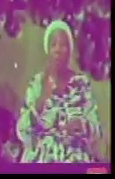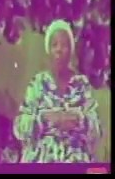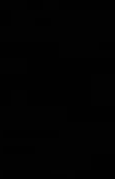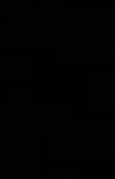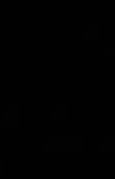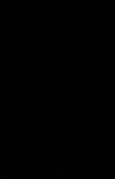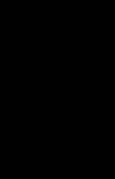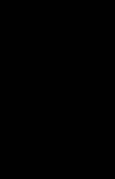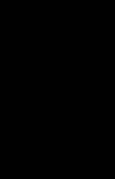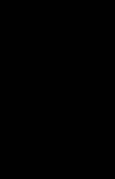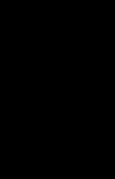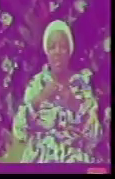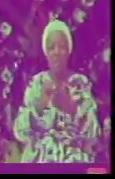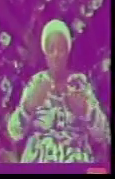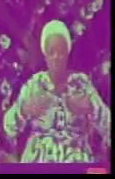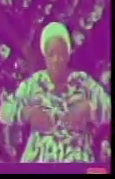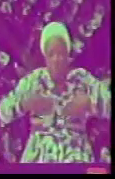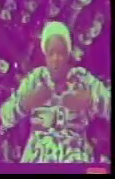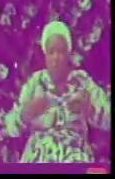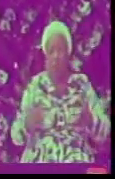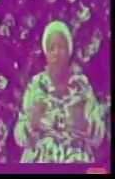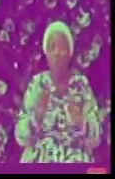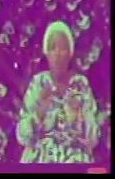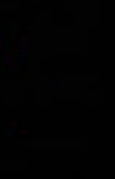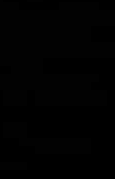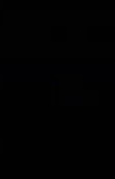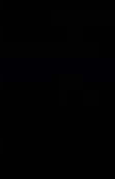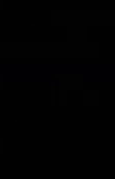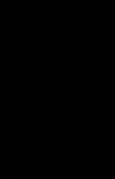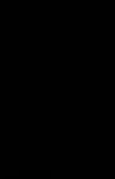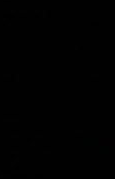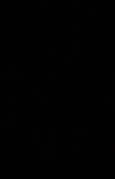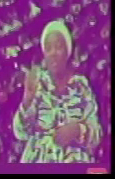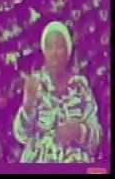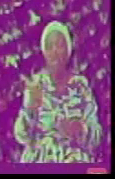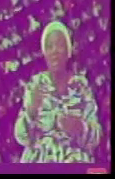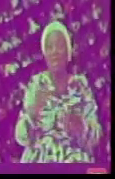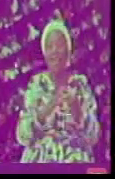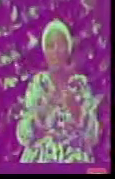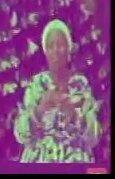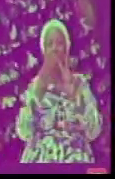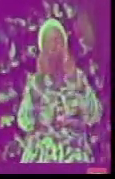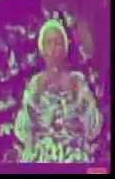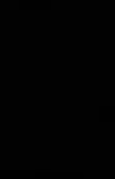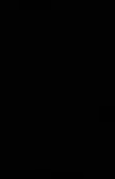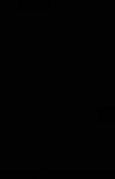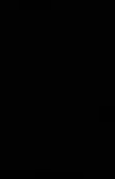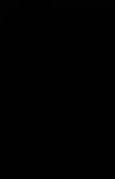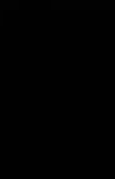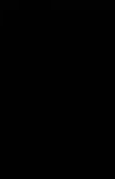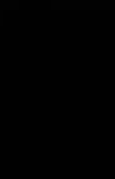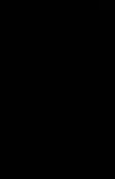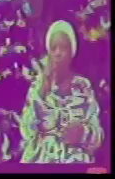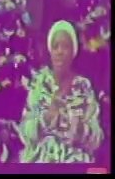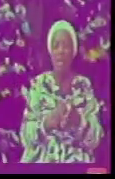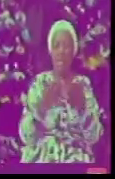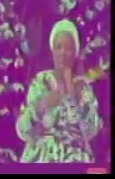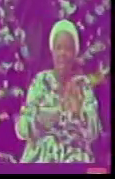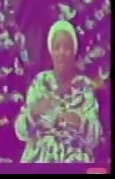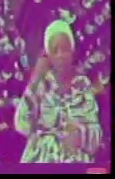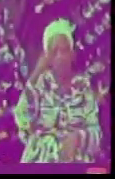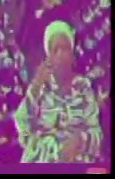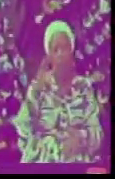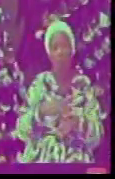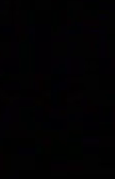upon us, upon everyone without exception, and you confess for the willingness to forsake, and then you look up